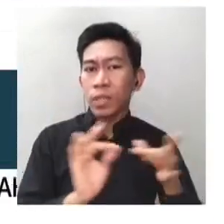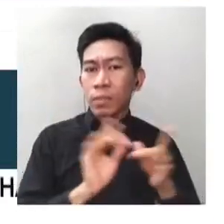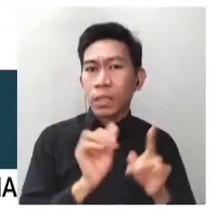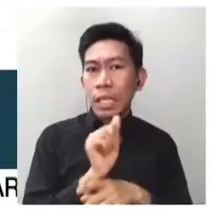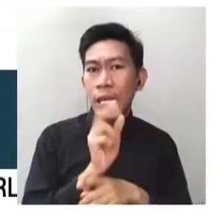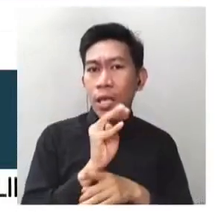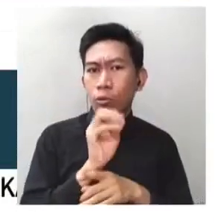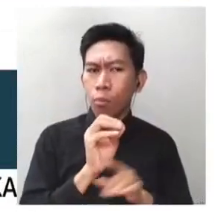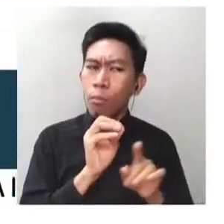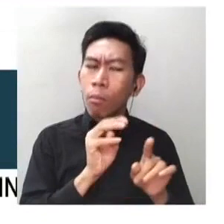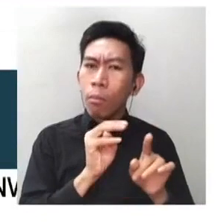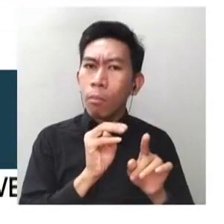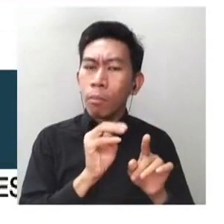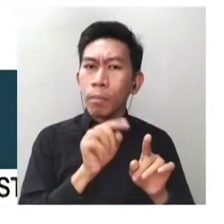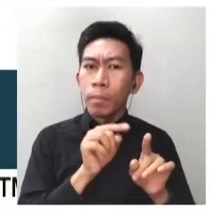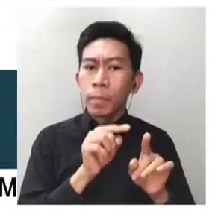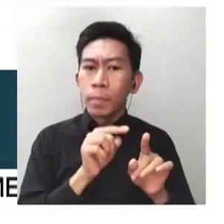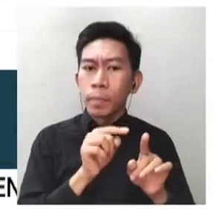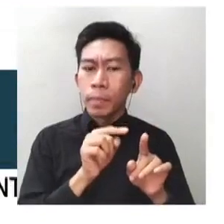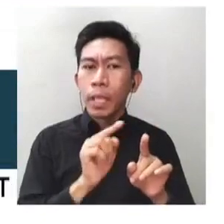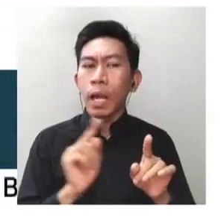was that